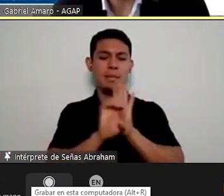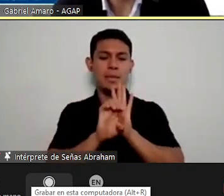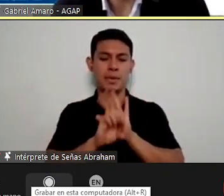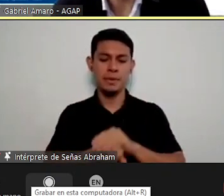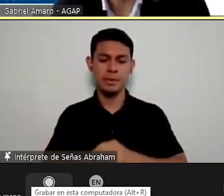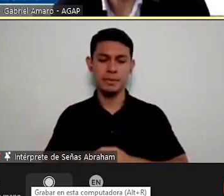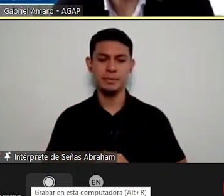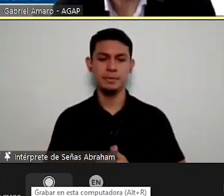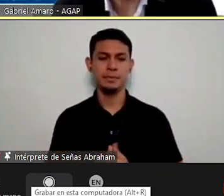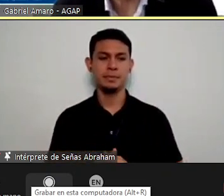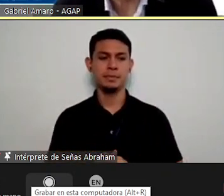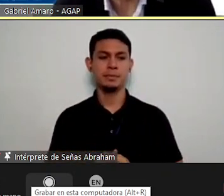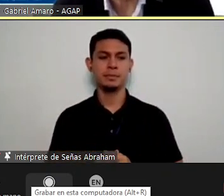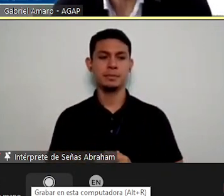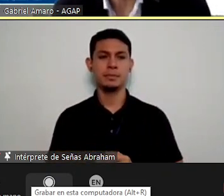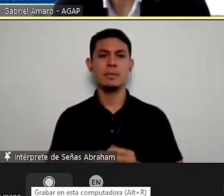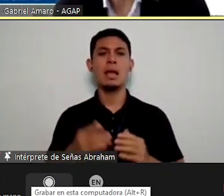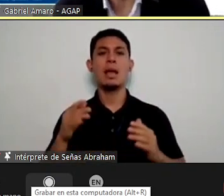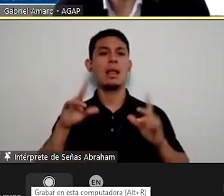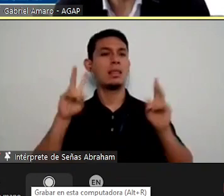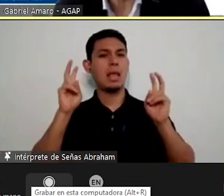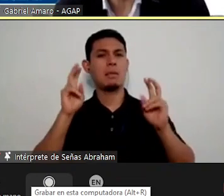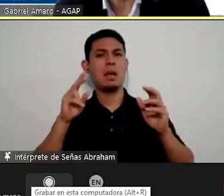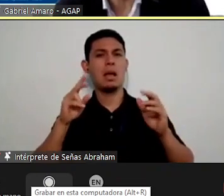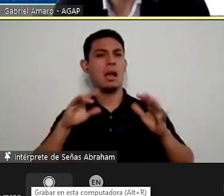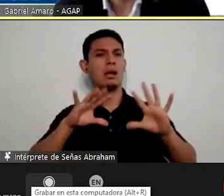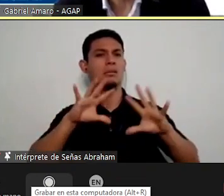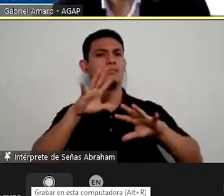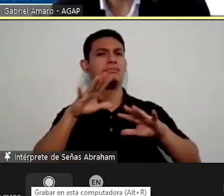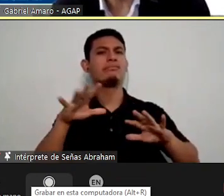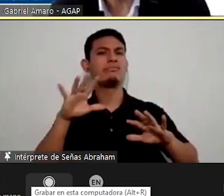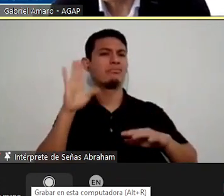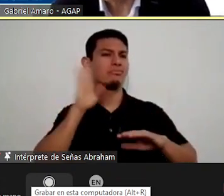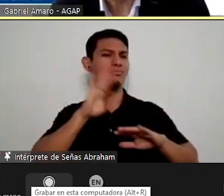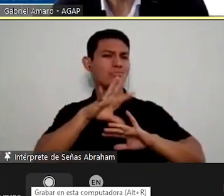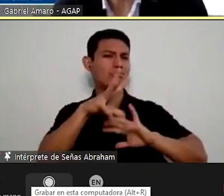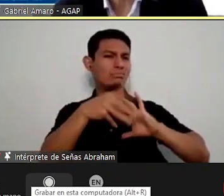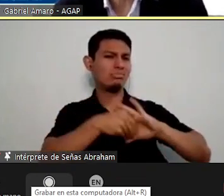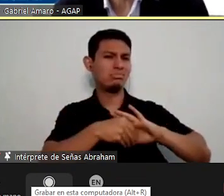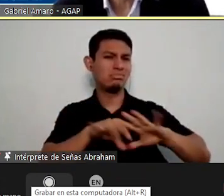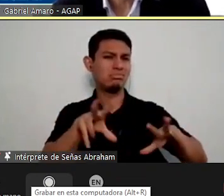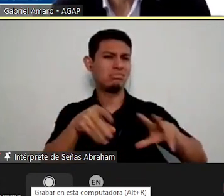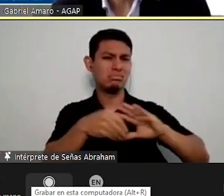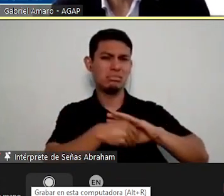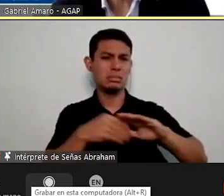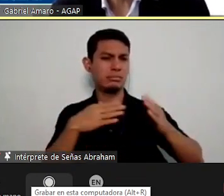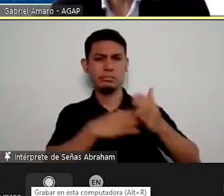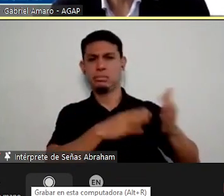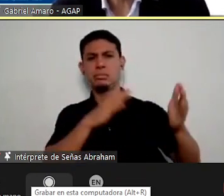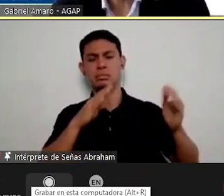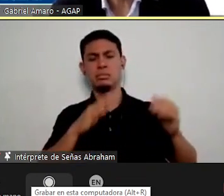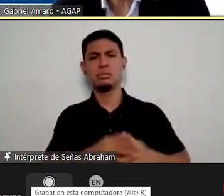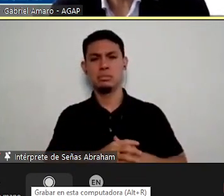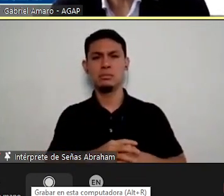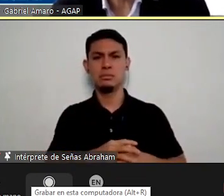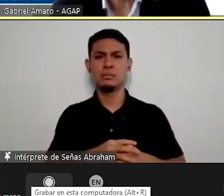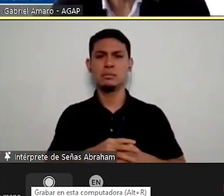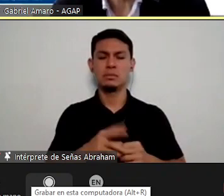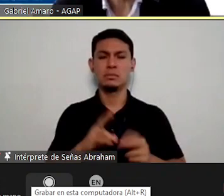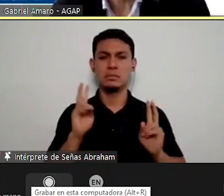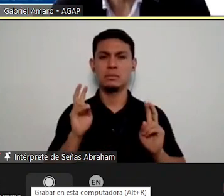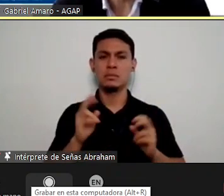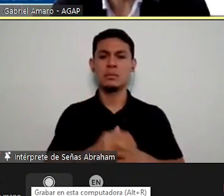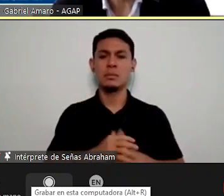for example and anti-corruption topics that have been already implemented a free